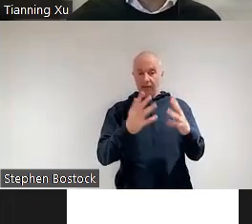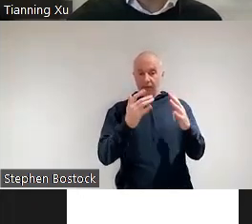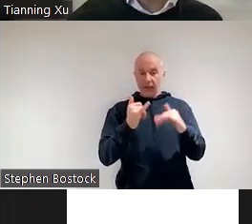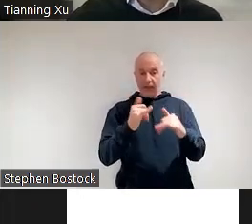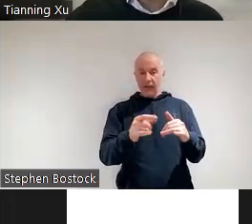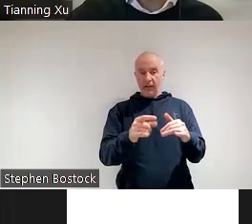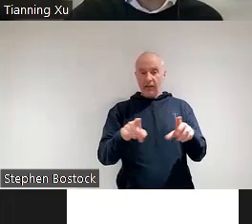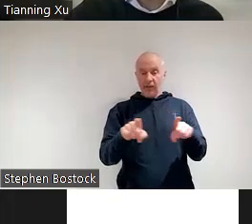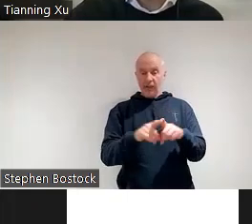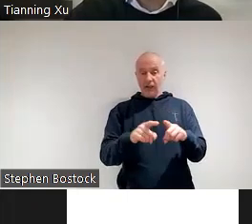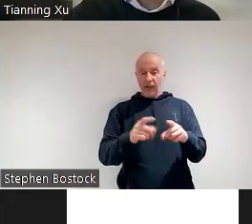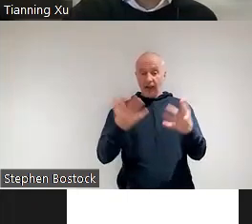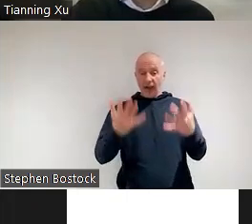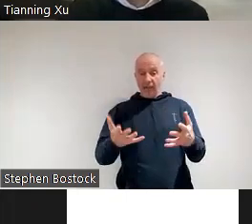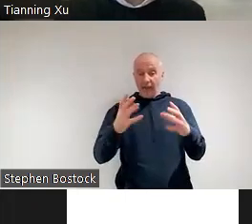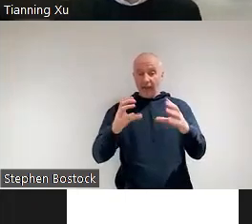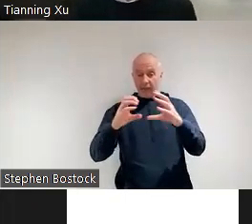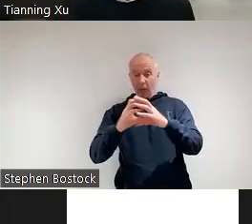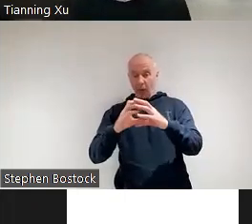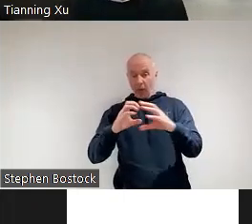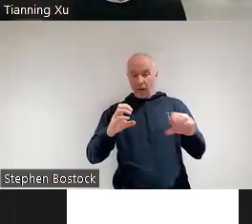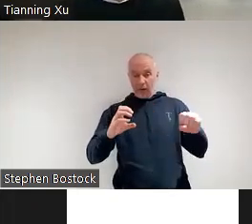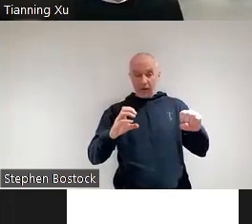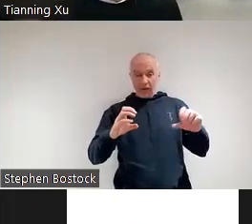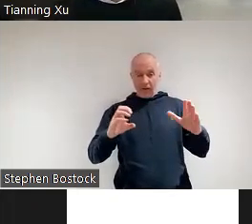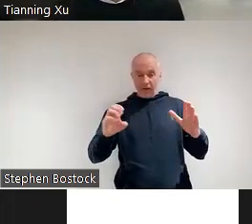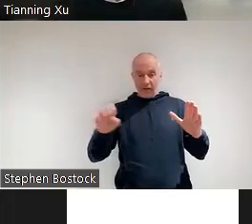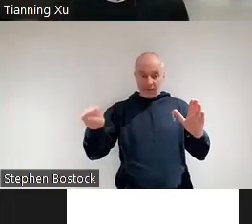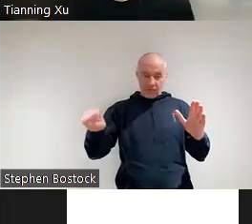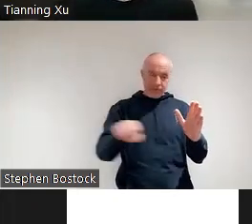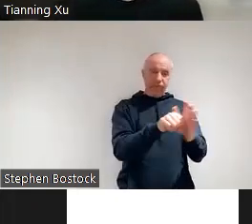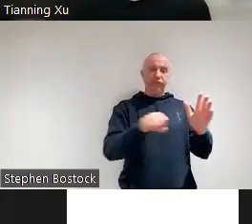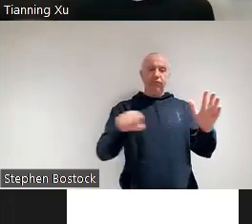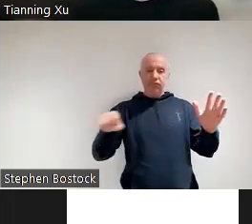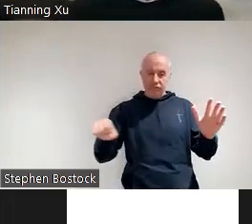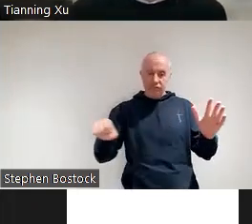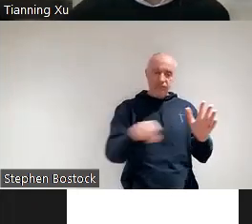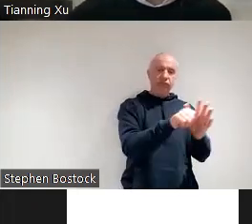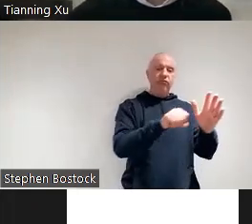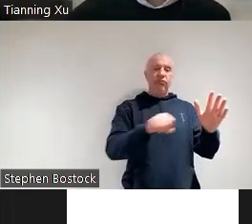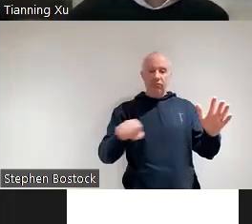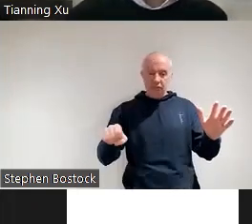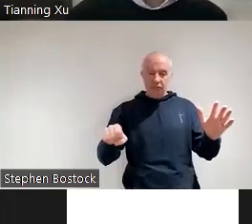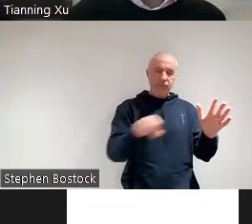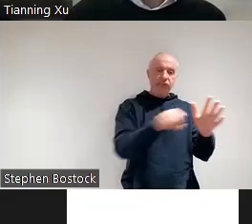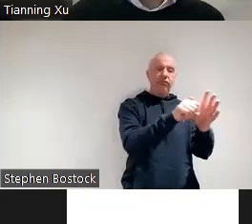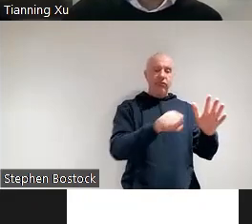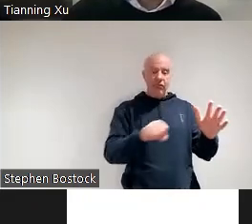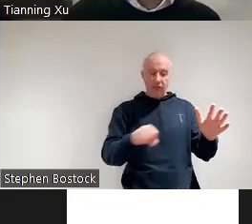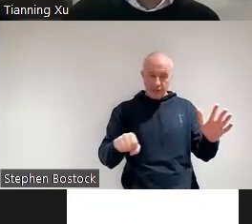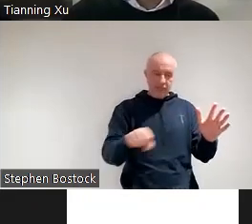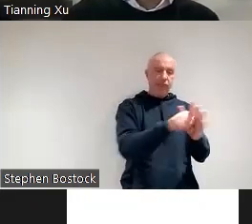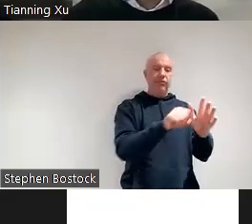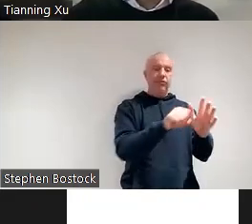a very heavy, huge ball to keep locking the charger and see how all this front panel is reacting.